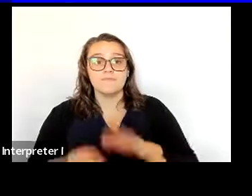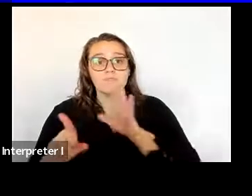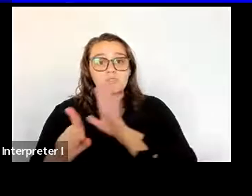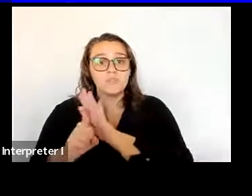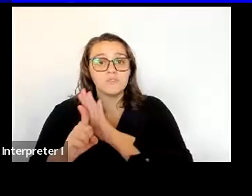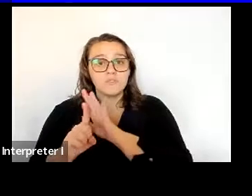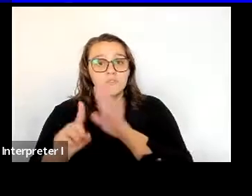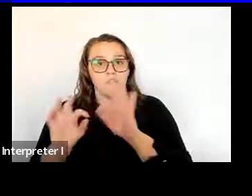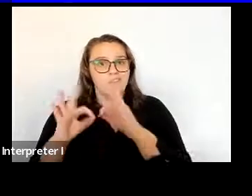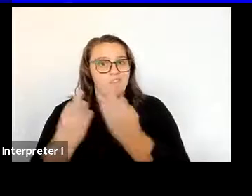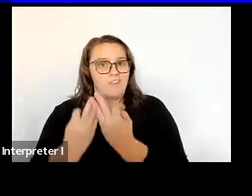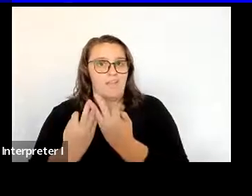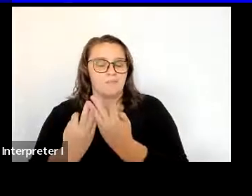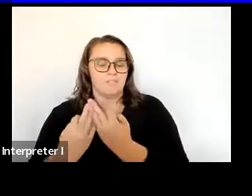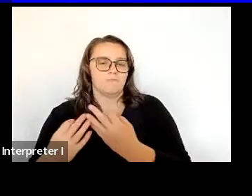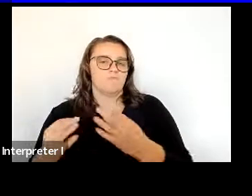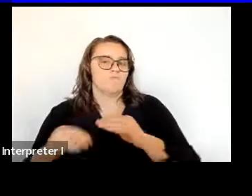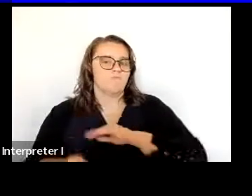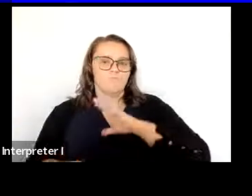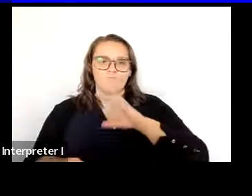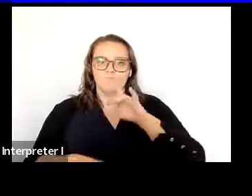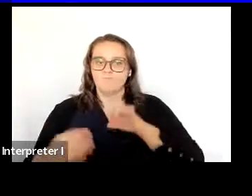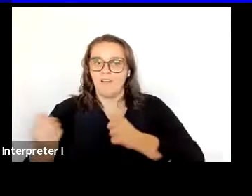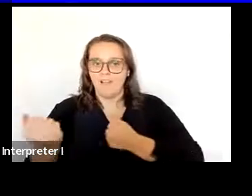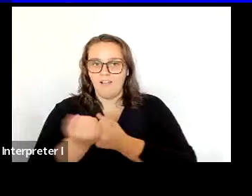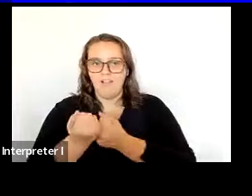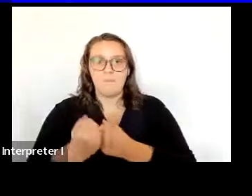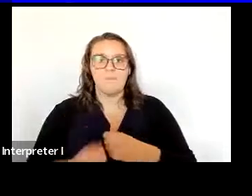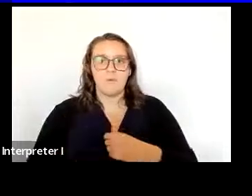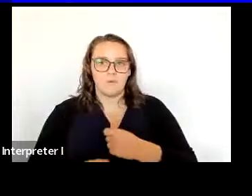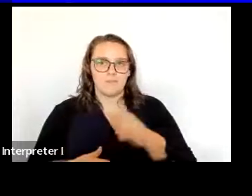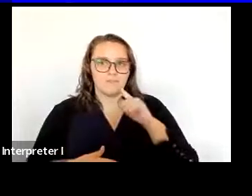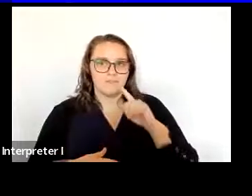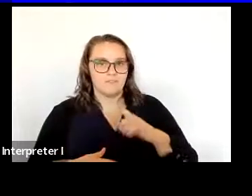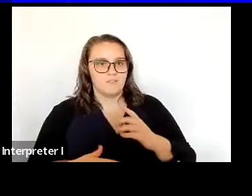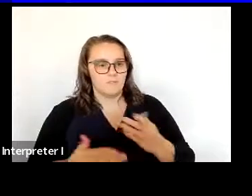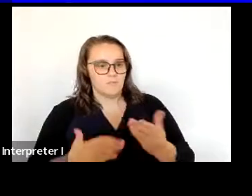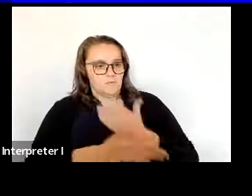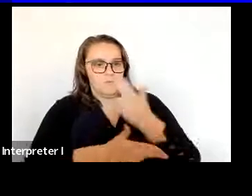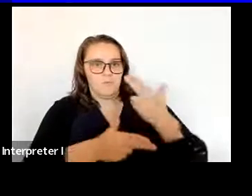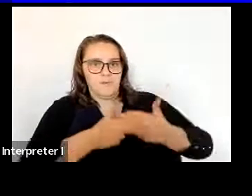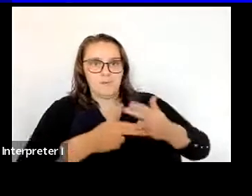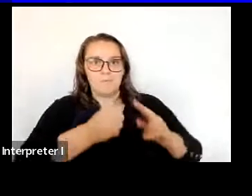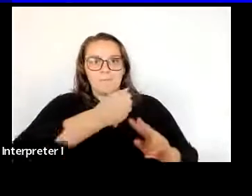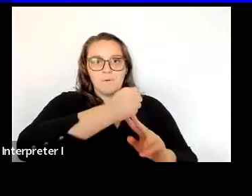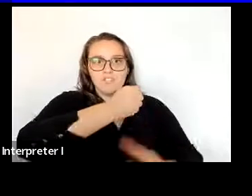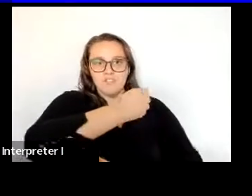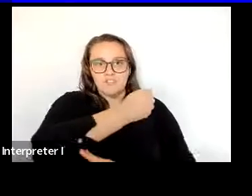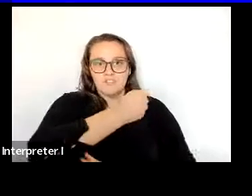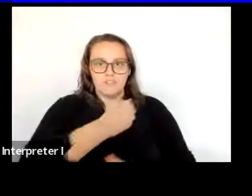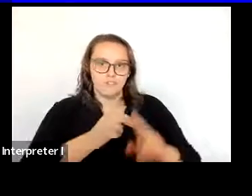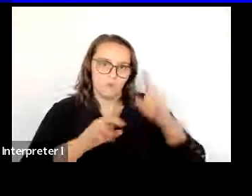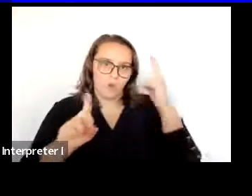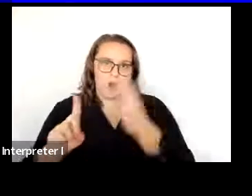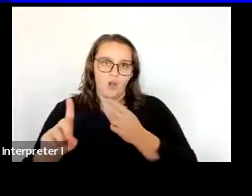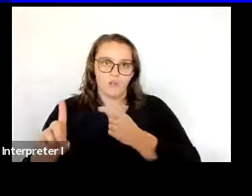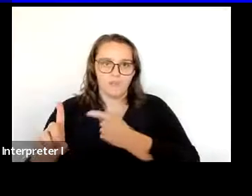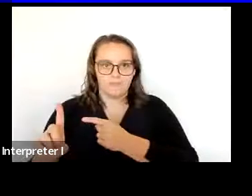very supportive also, Mr. Chairman. So I am delighted to be able to add my voice to theirs and to